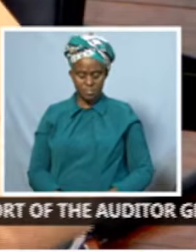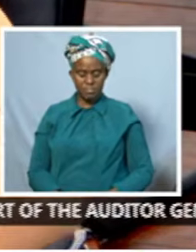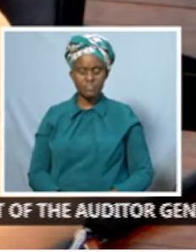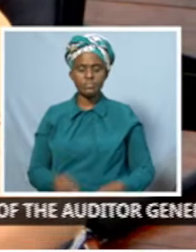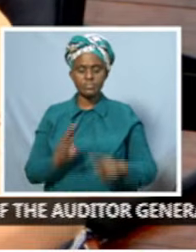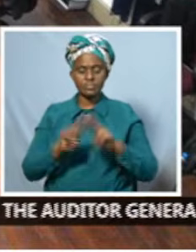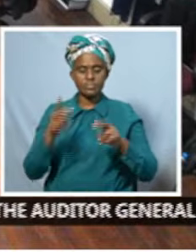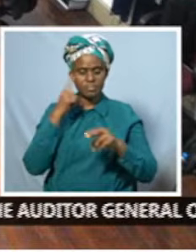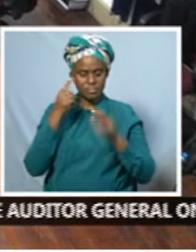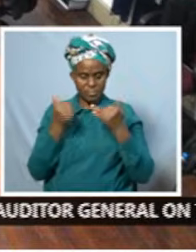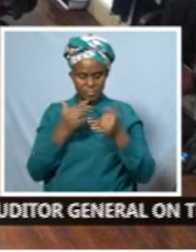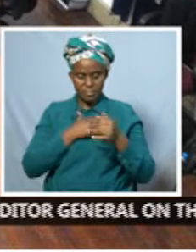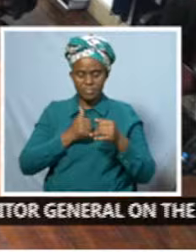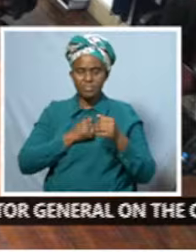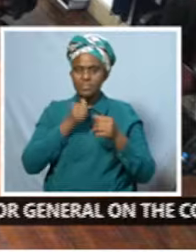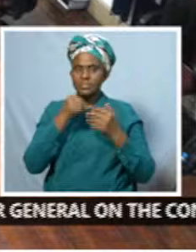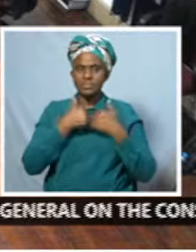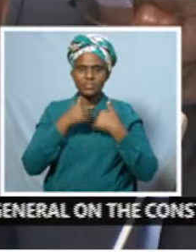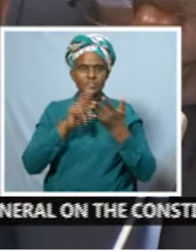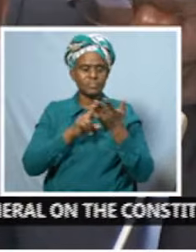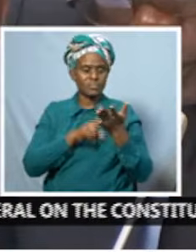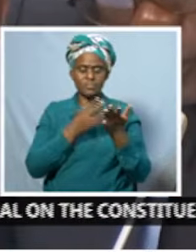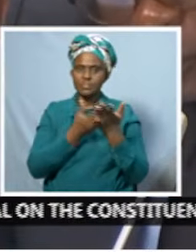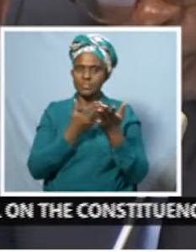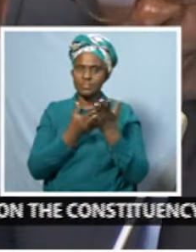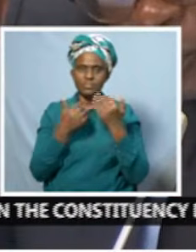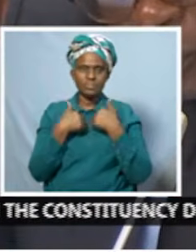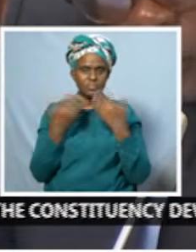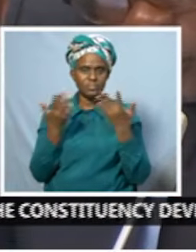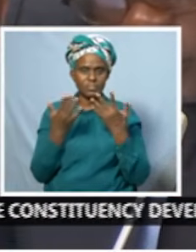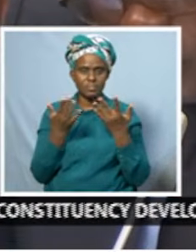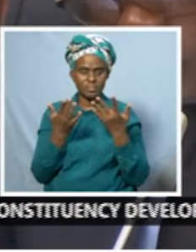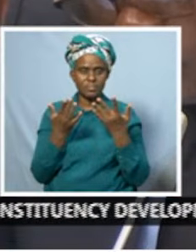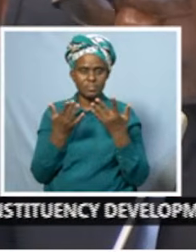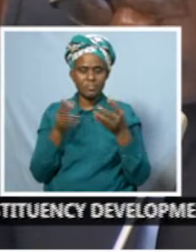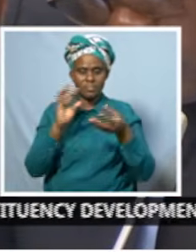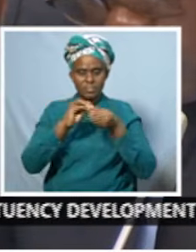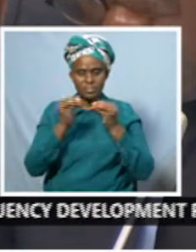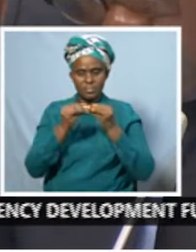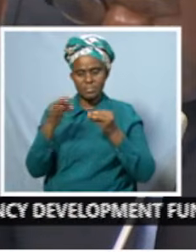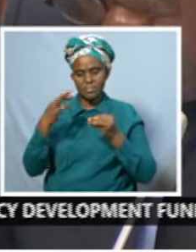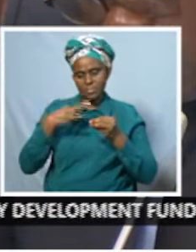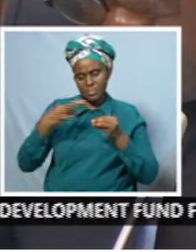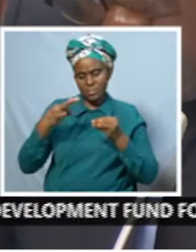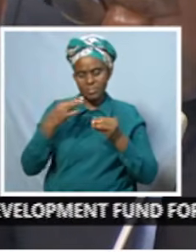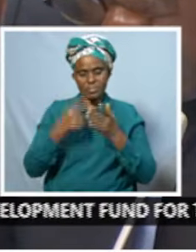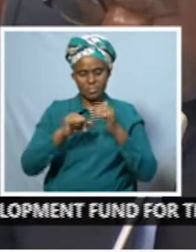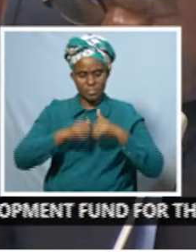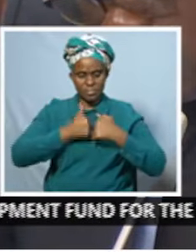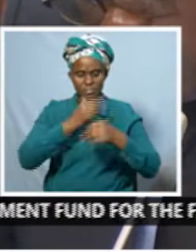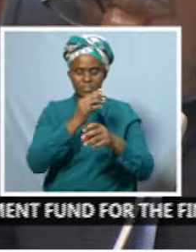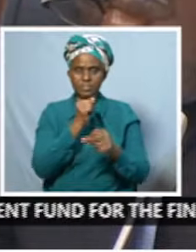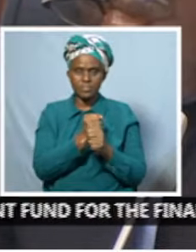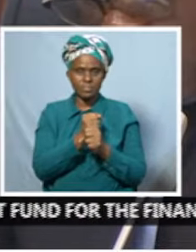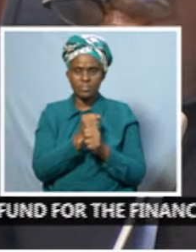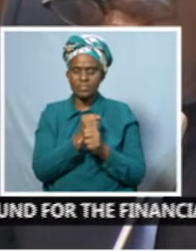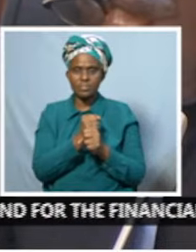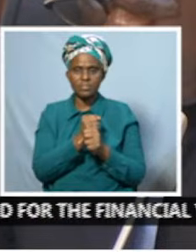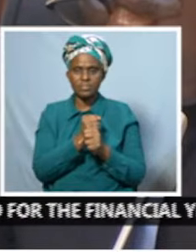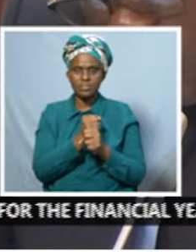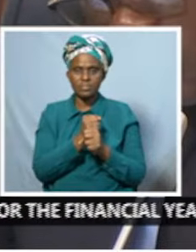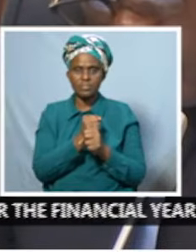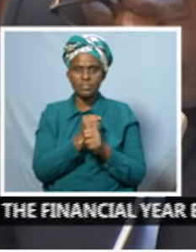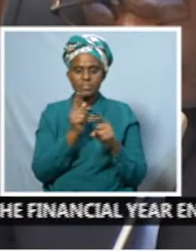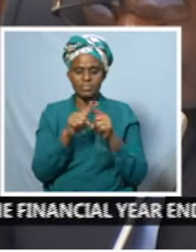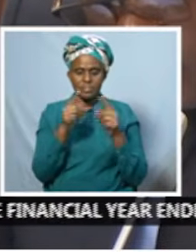Chair, for now, I don't have those records. And the number of applicants that we received.